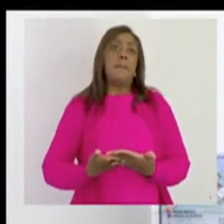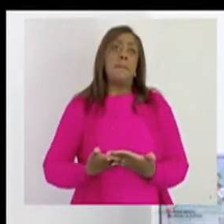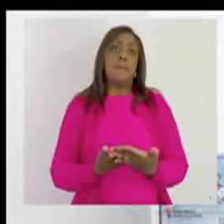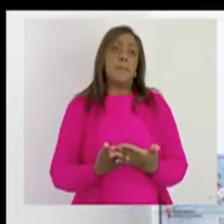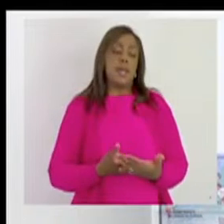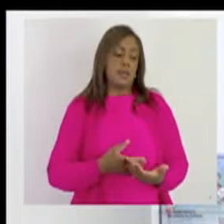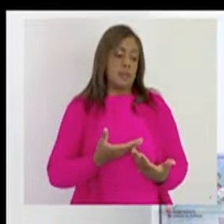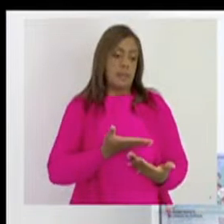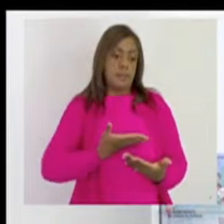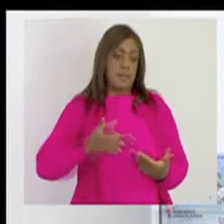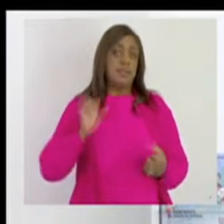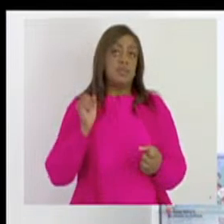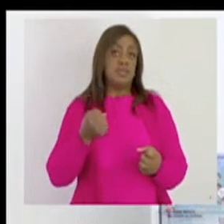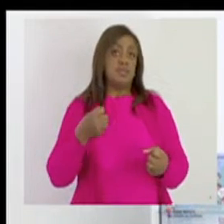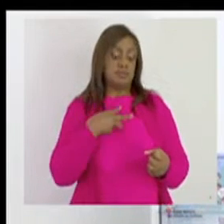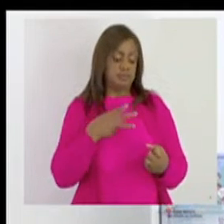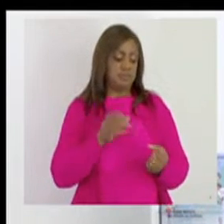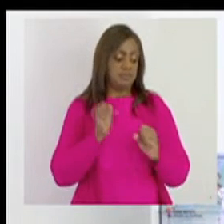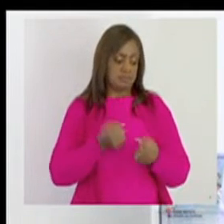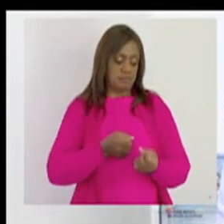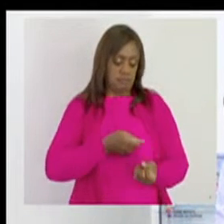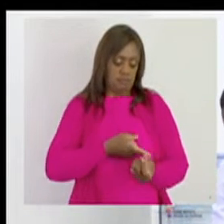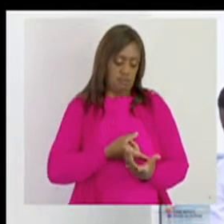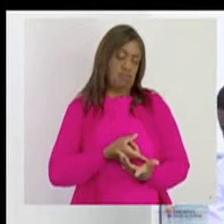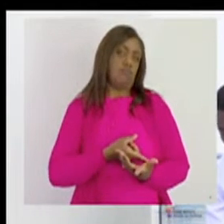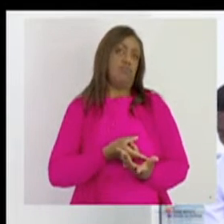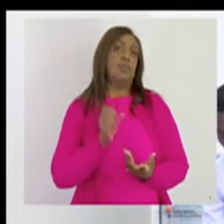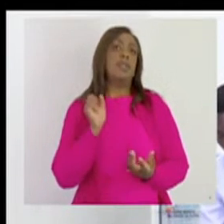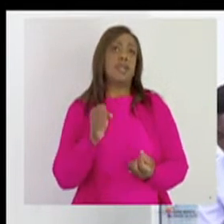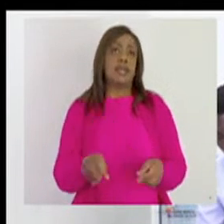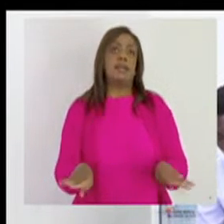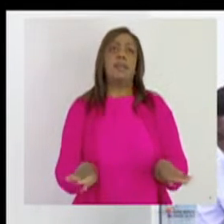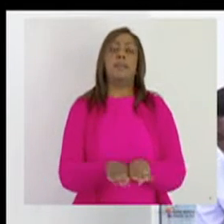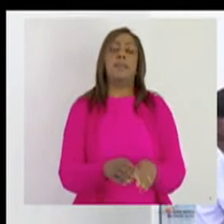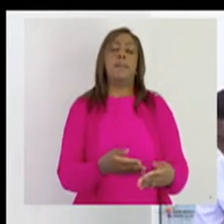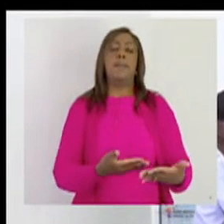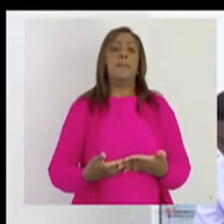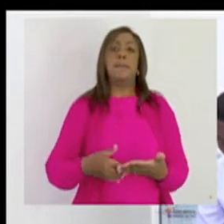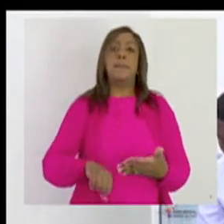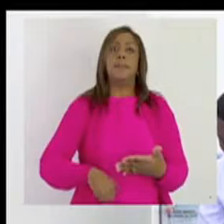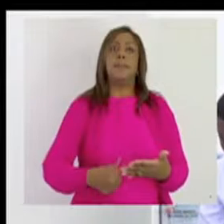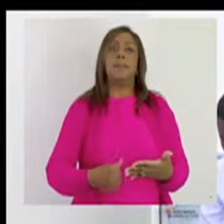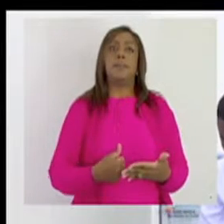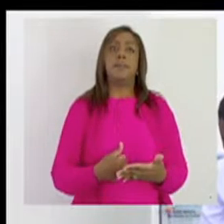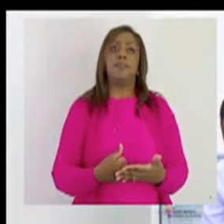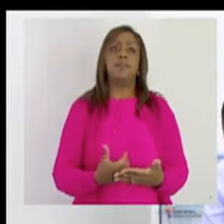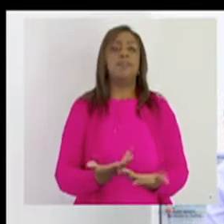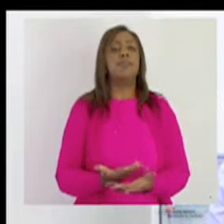through unprotected sexual intercourse. And then the last thing that we have looked